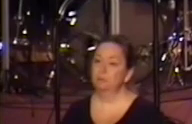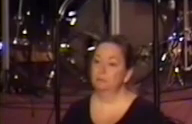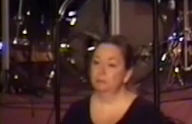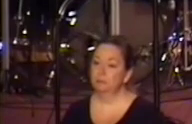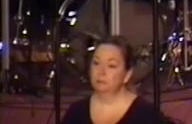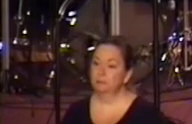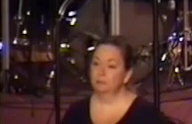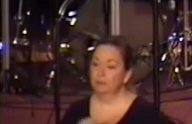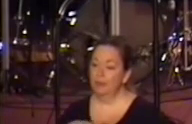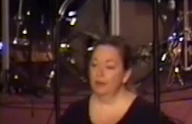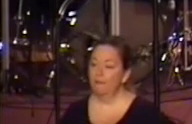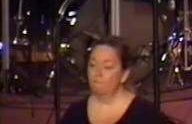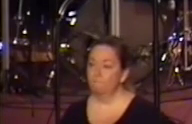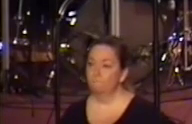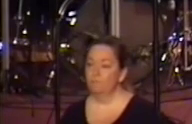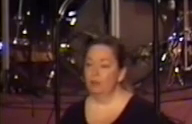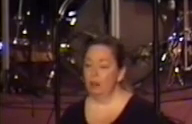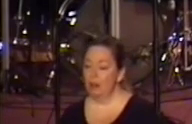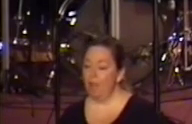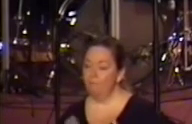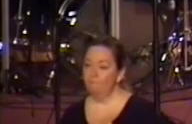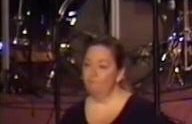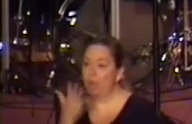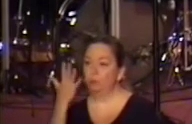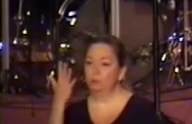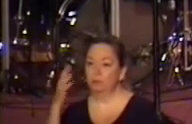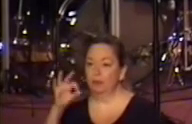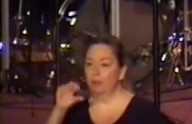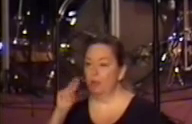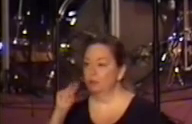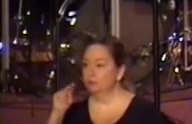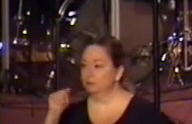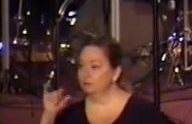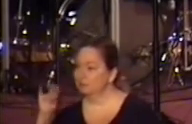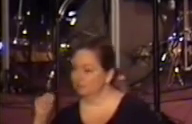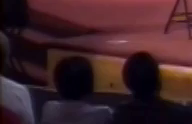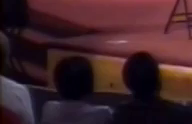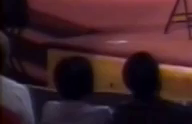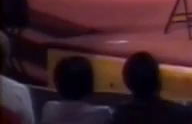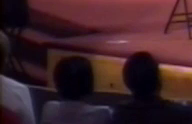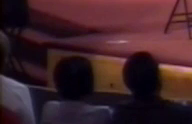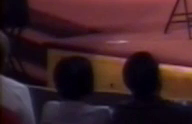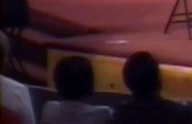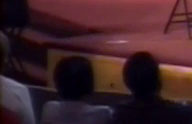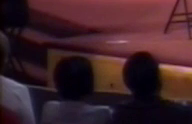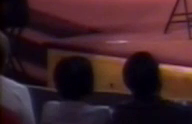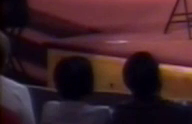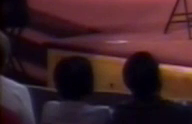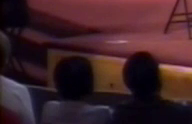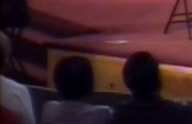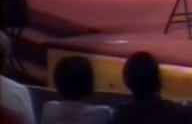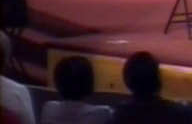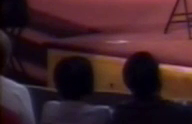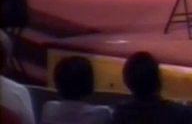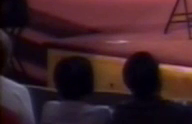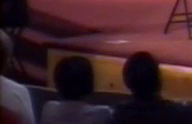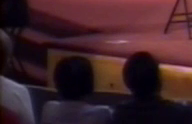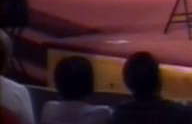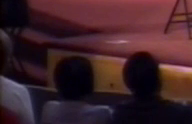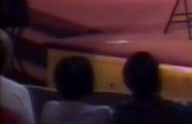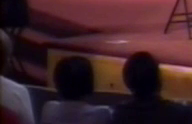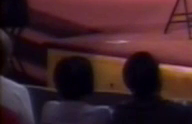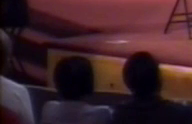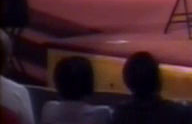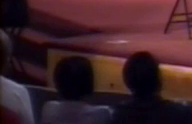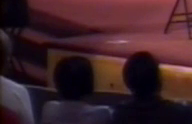a fountain of life. Doesn't that sound good? A fountain of life. You know, if kids are not valued the way they're supposed to be by